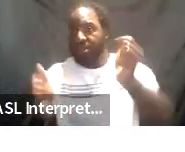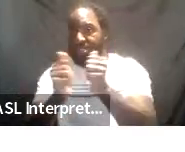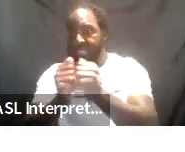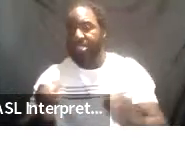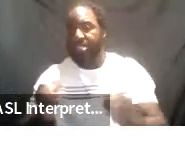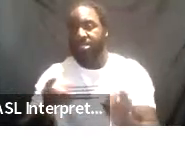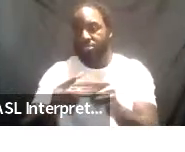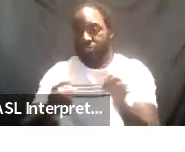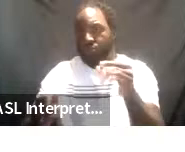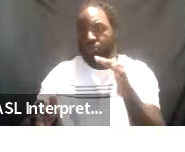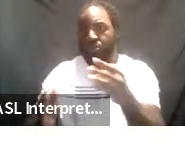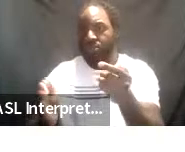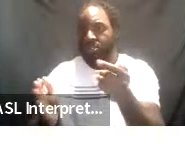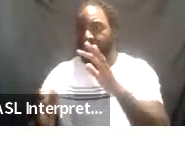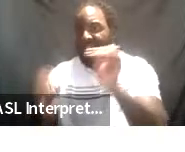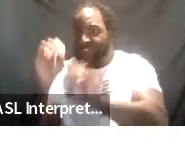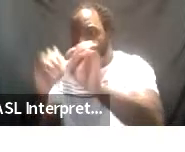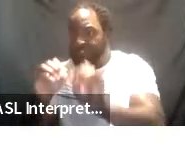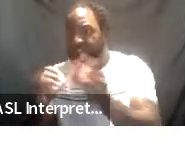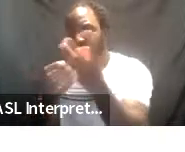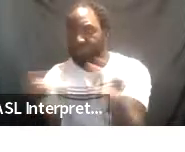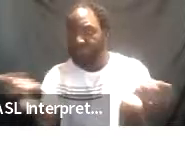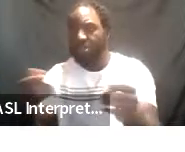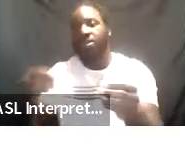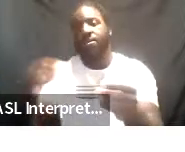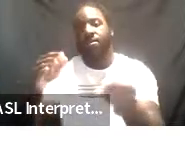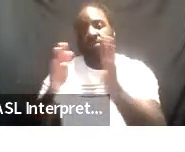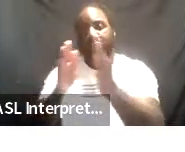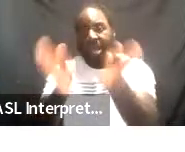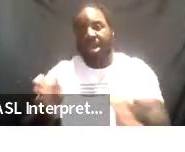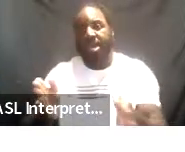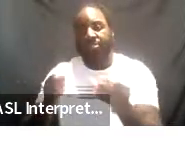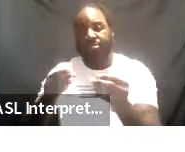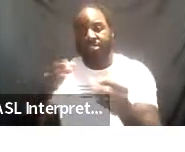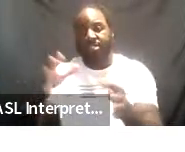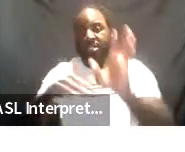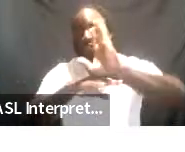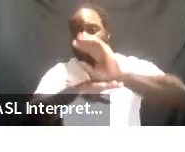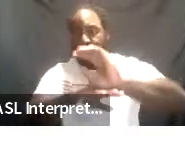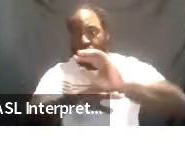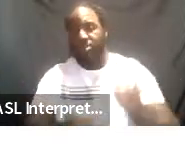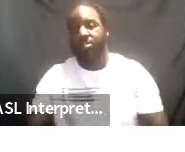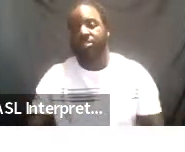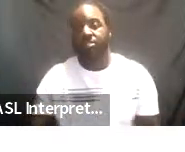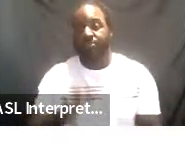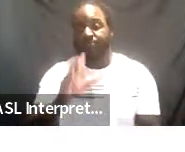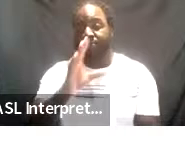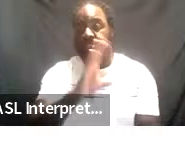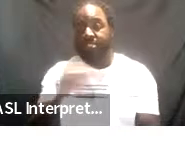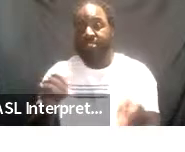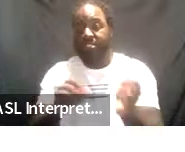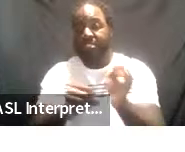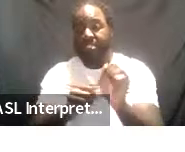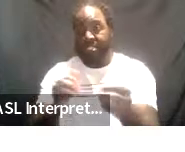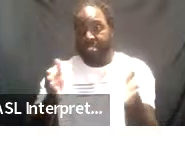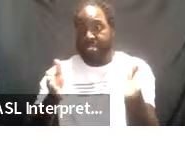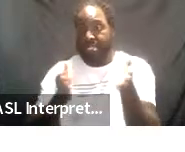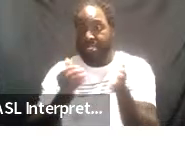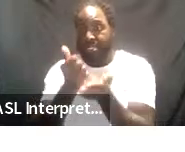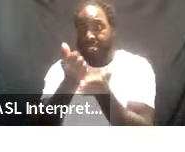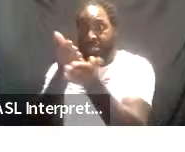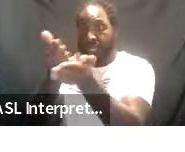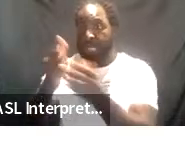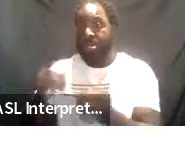the consequences of that housing shortage without forcing any neighborhoods to